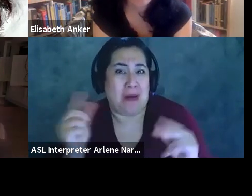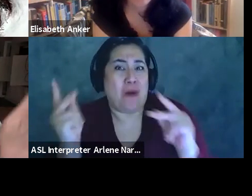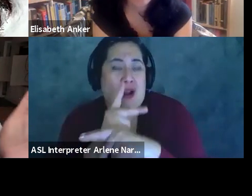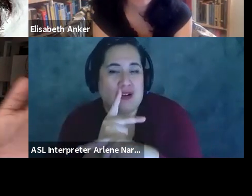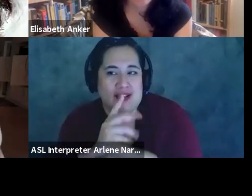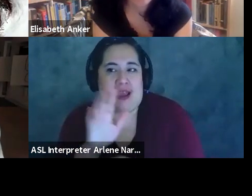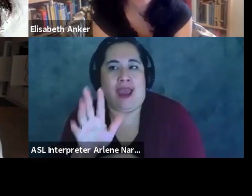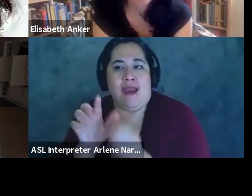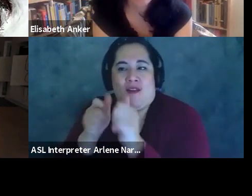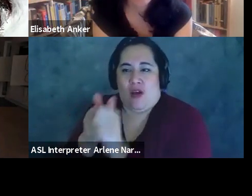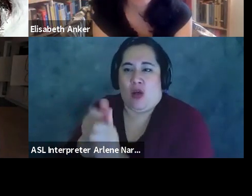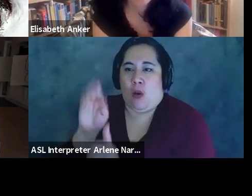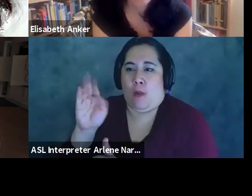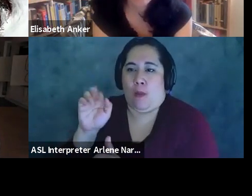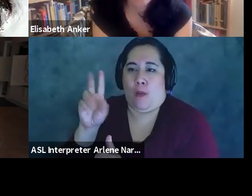of tragedy.